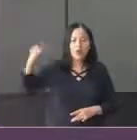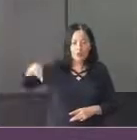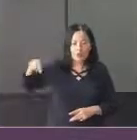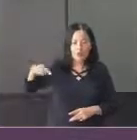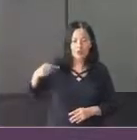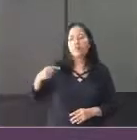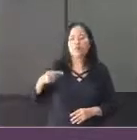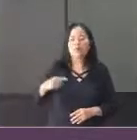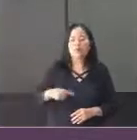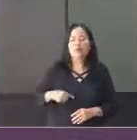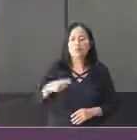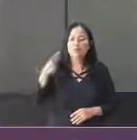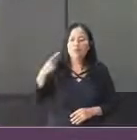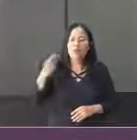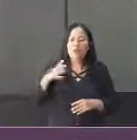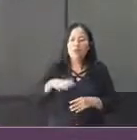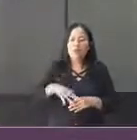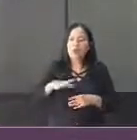usually